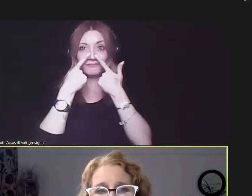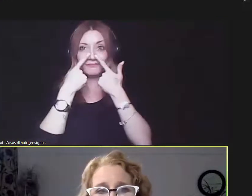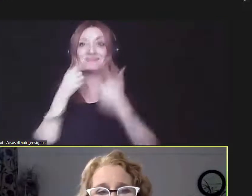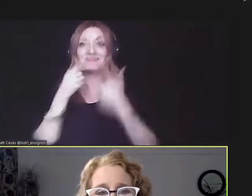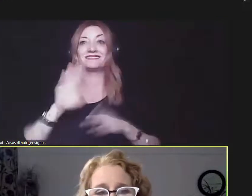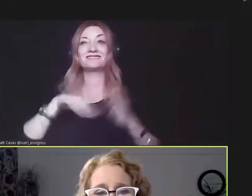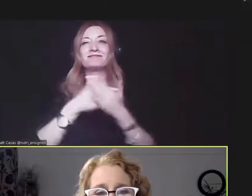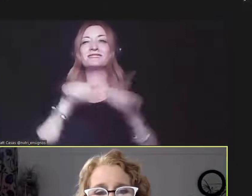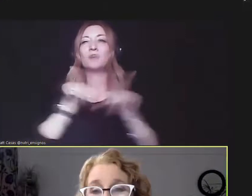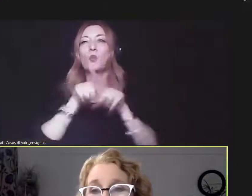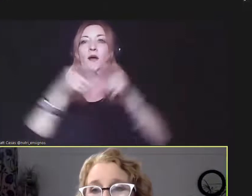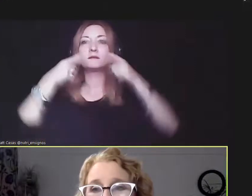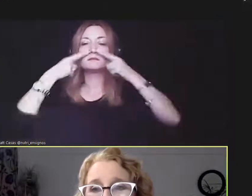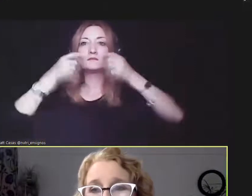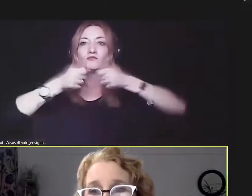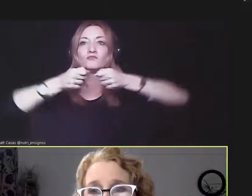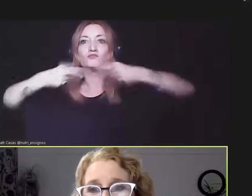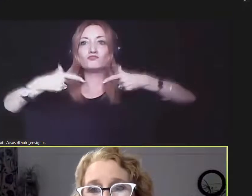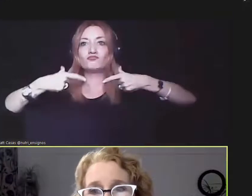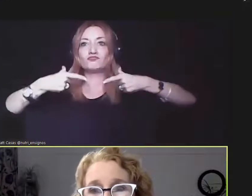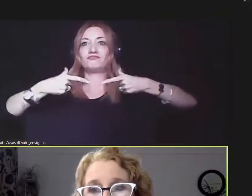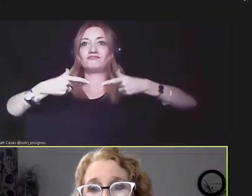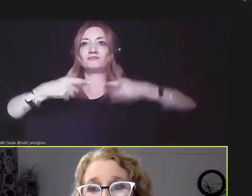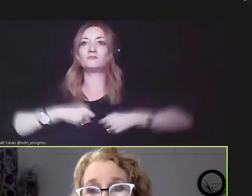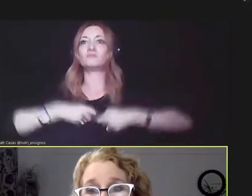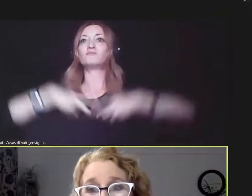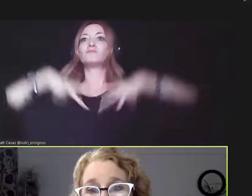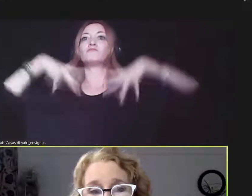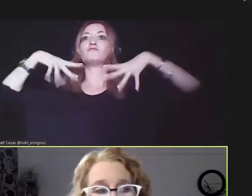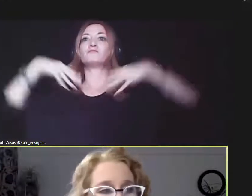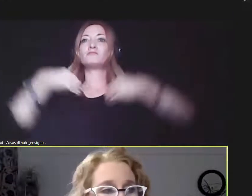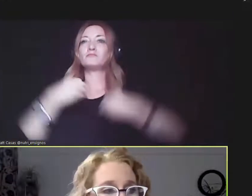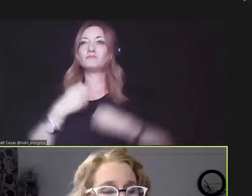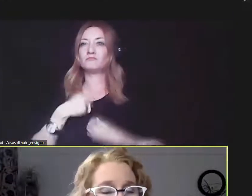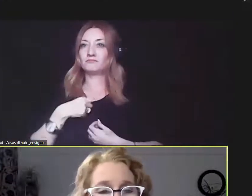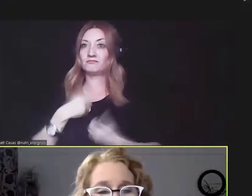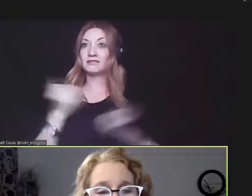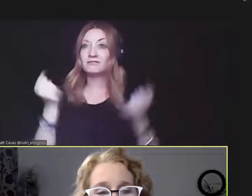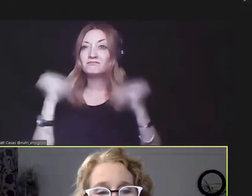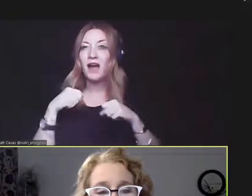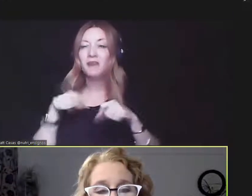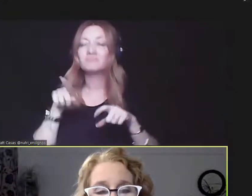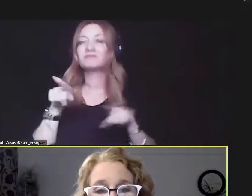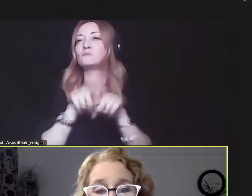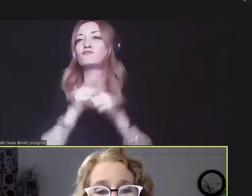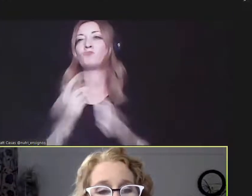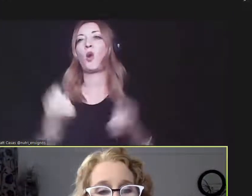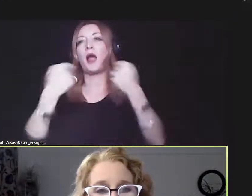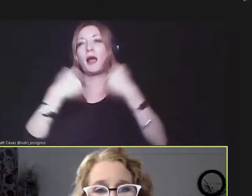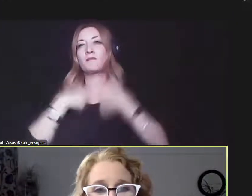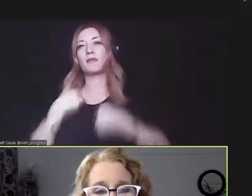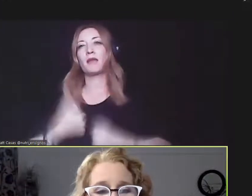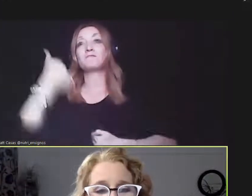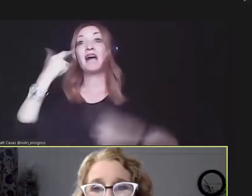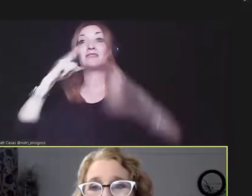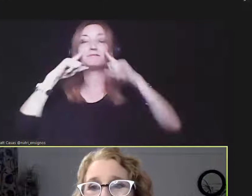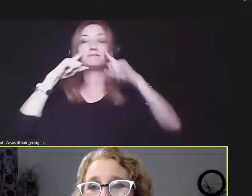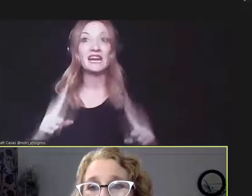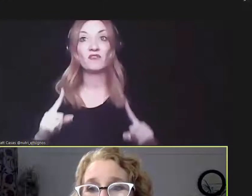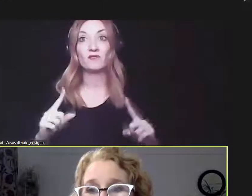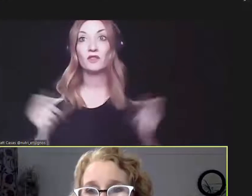really, 5 great tips for you to work on. And I also have